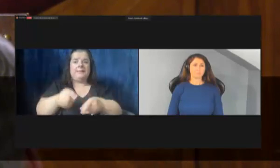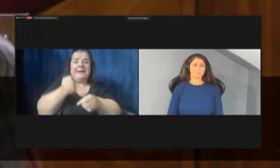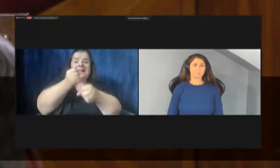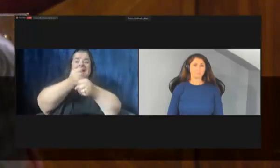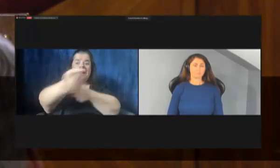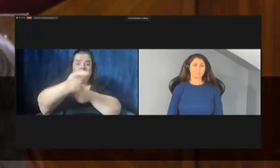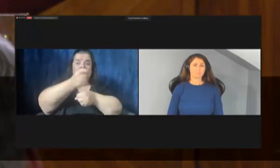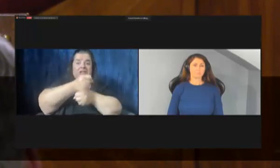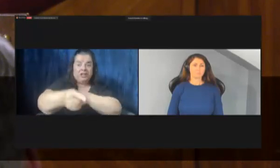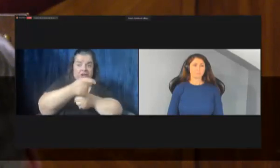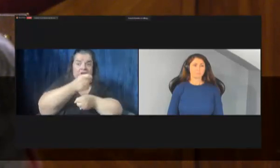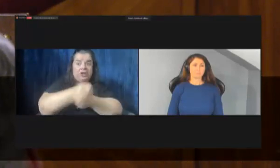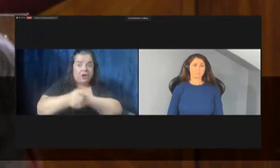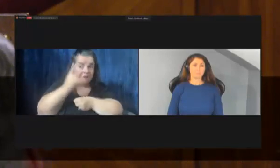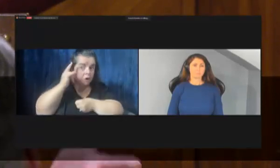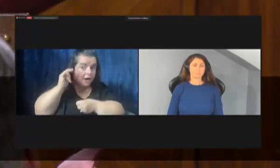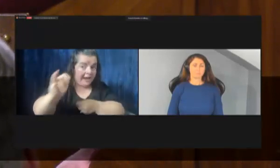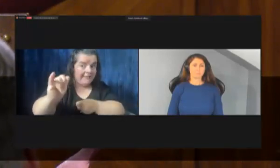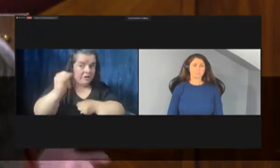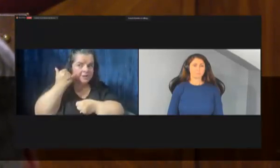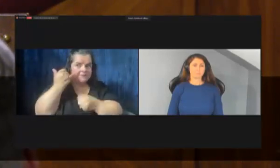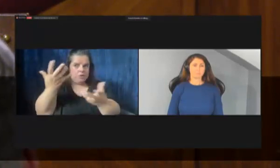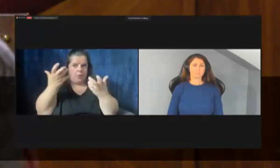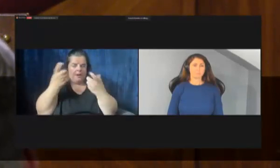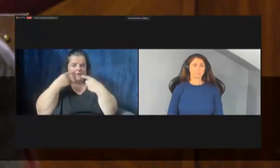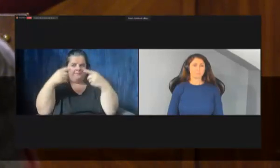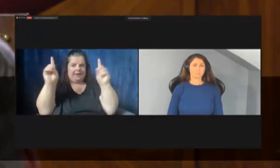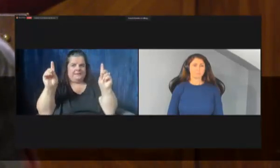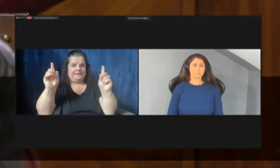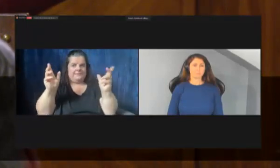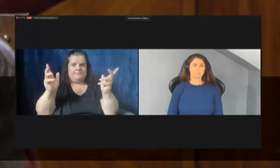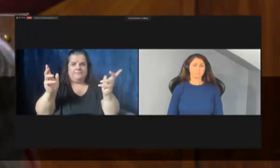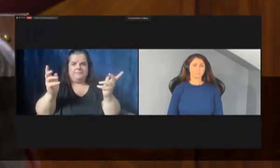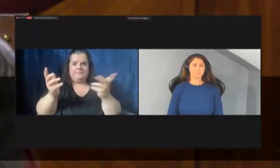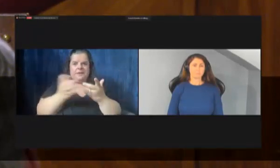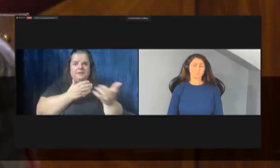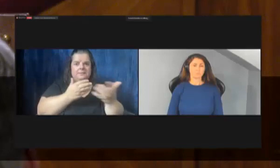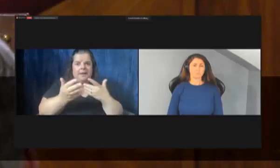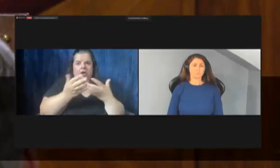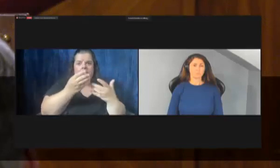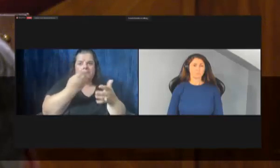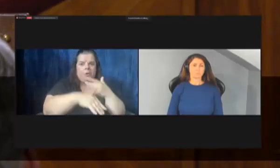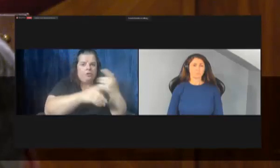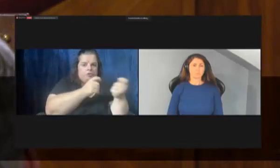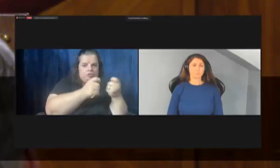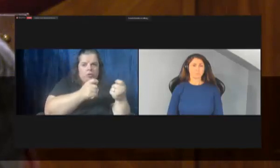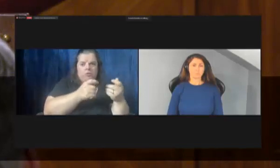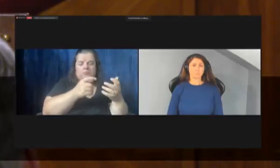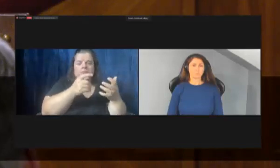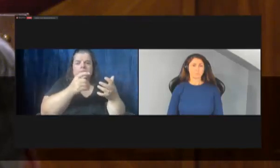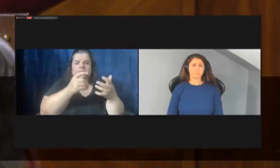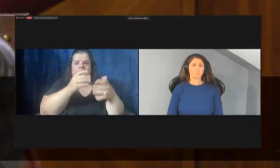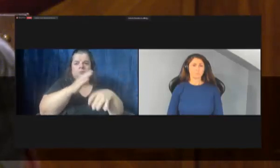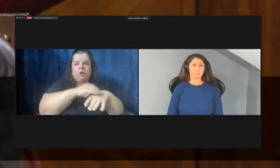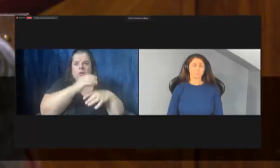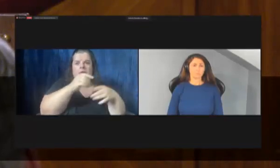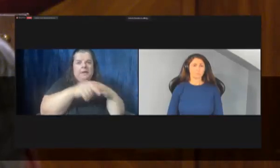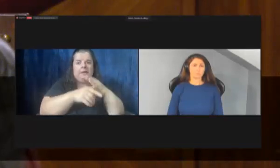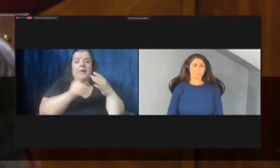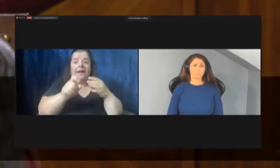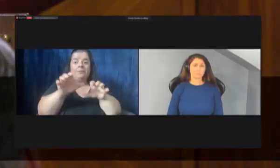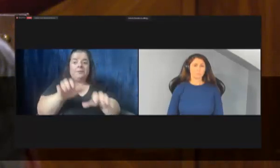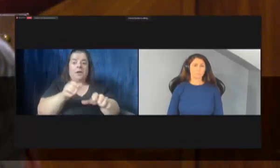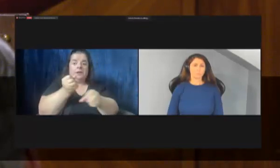forever to be effective. So whether it's a cull or whether it's birth control, it has to be done every single year. Over the long